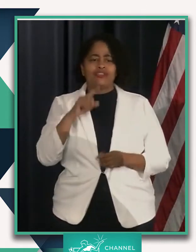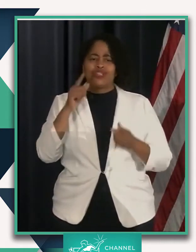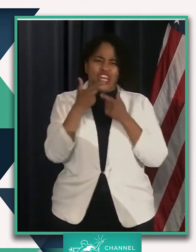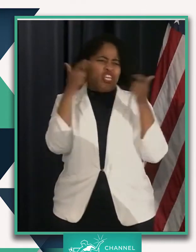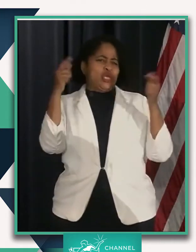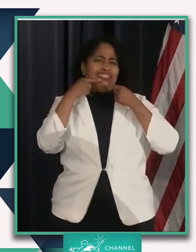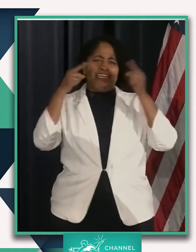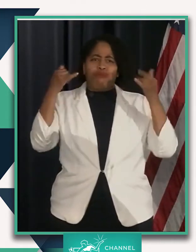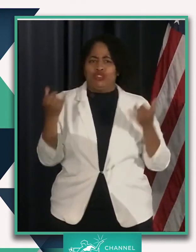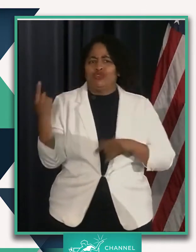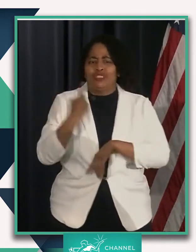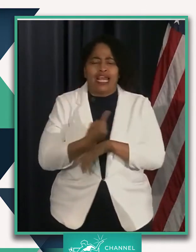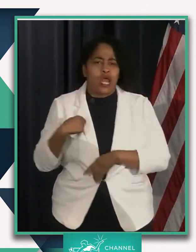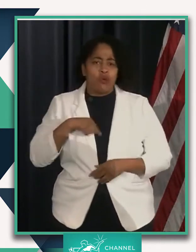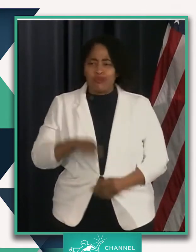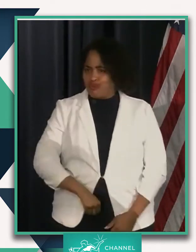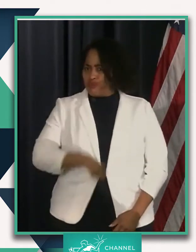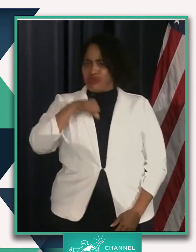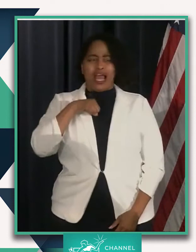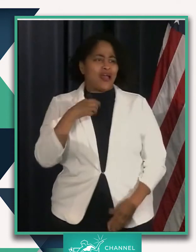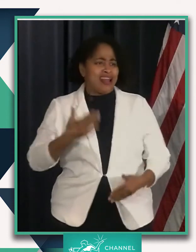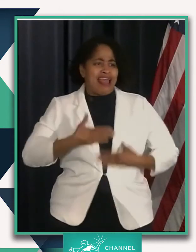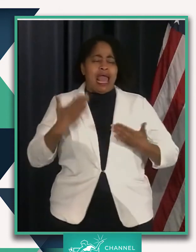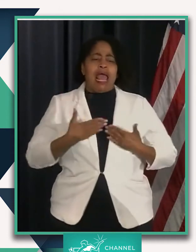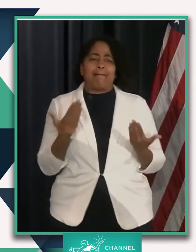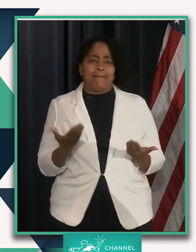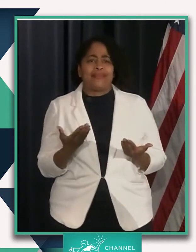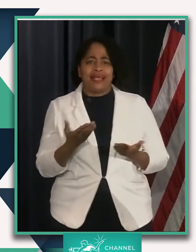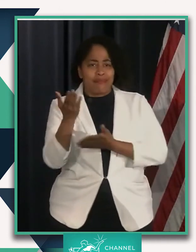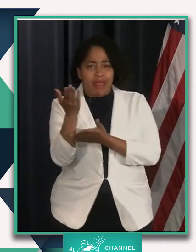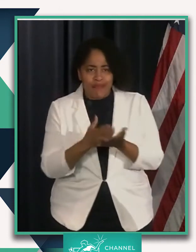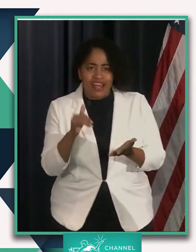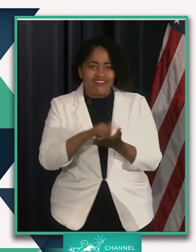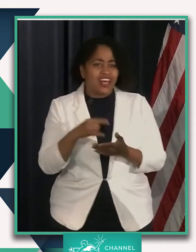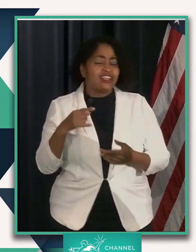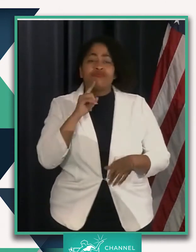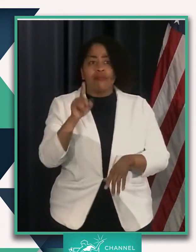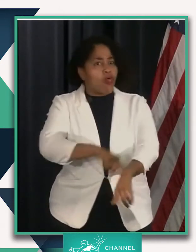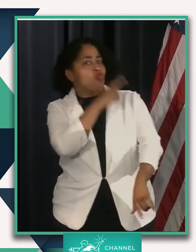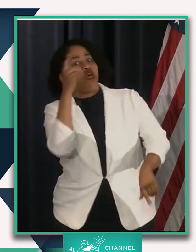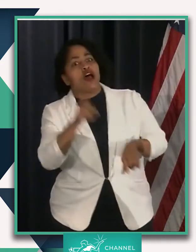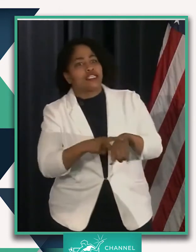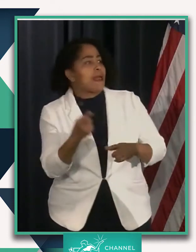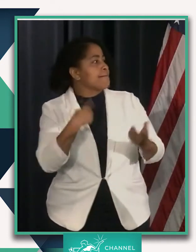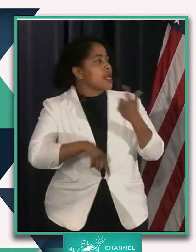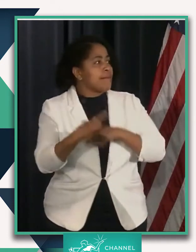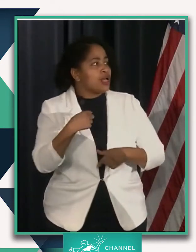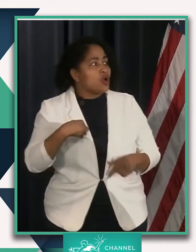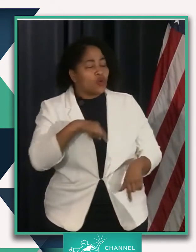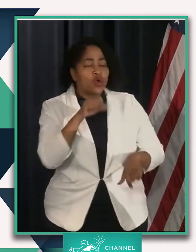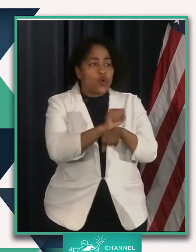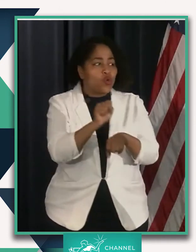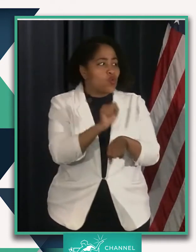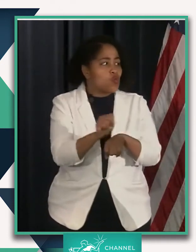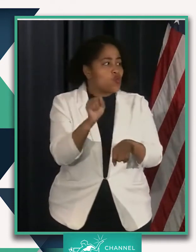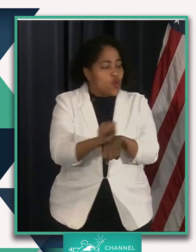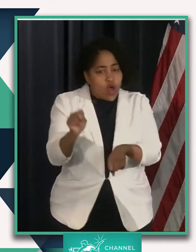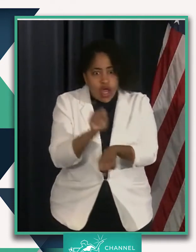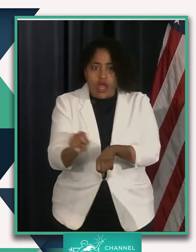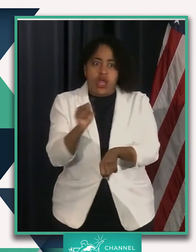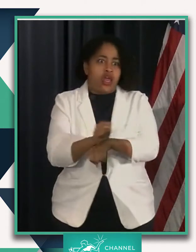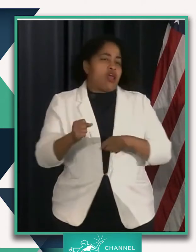announcement today, and we are proud and happy to be a part of it. It's been a long time coming. We worked